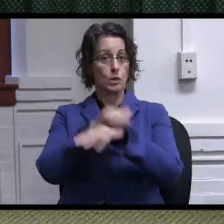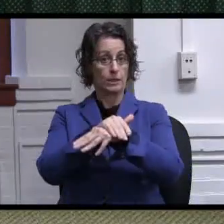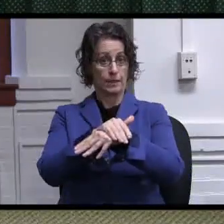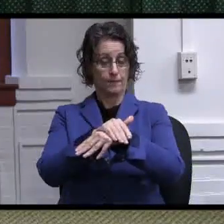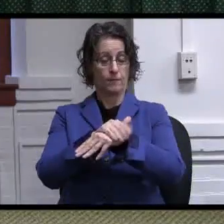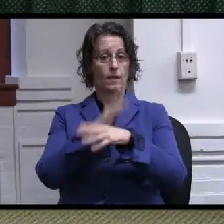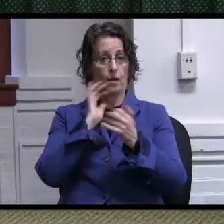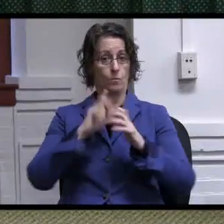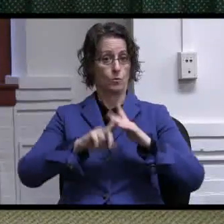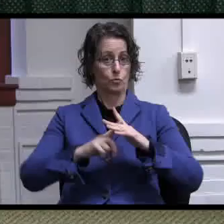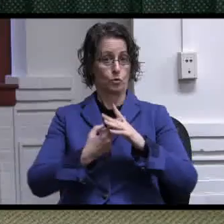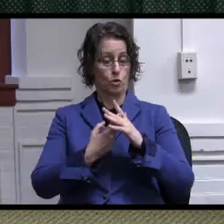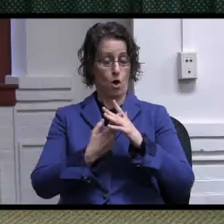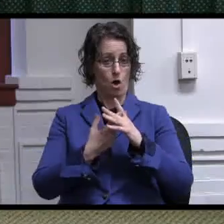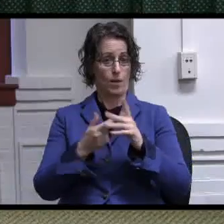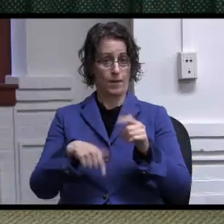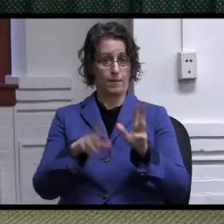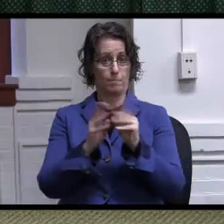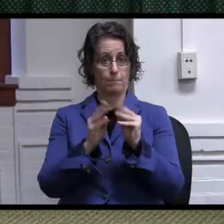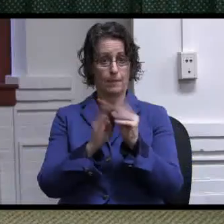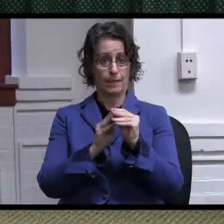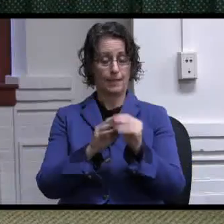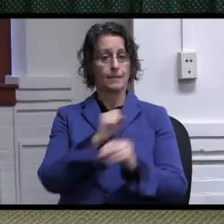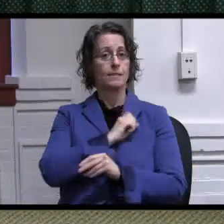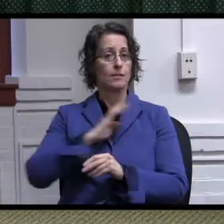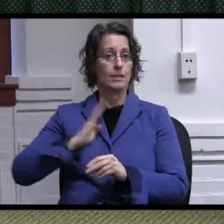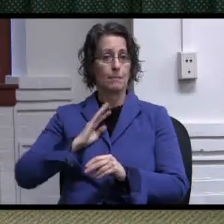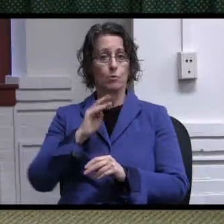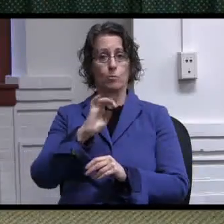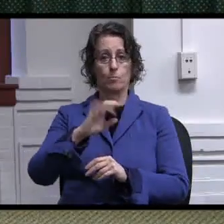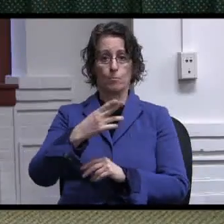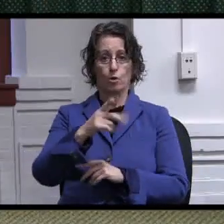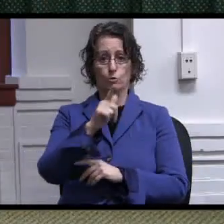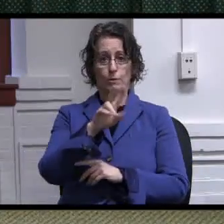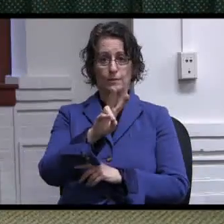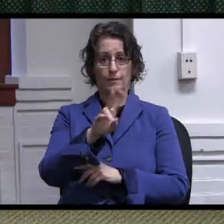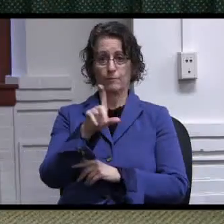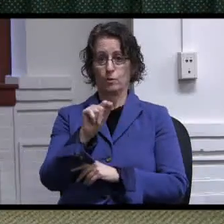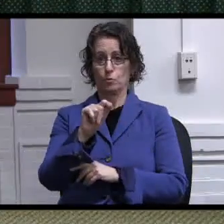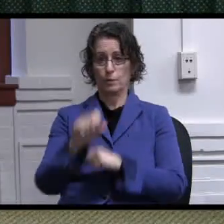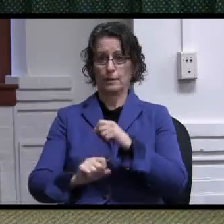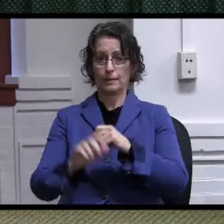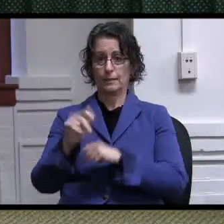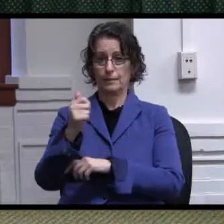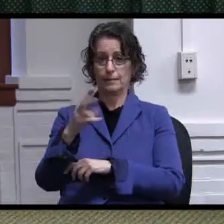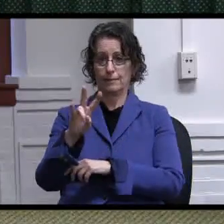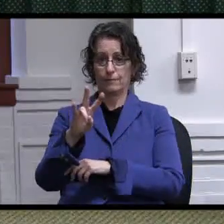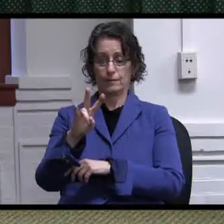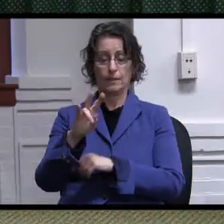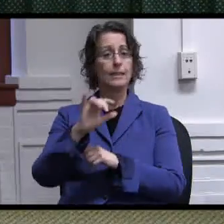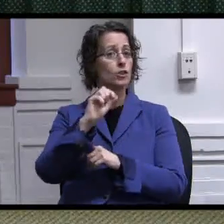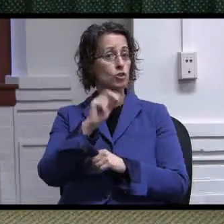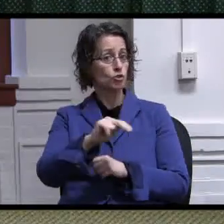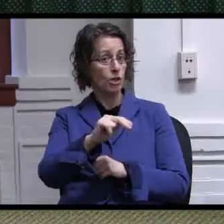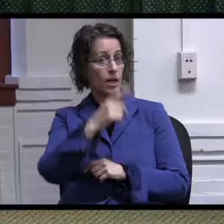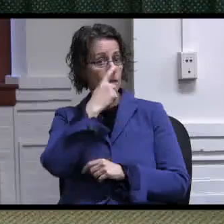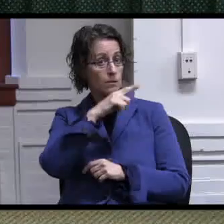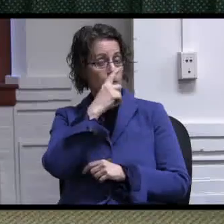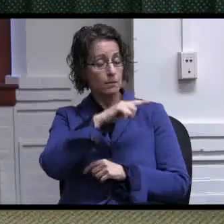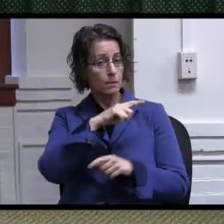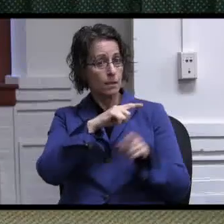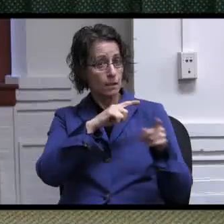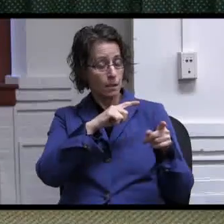to call the Select Board meeting of March 27th, 2017 to order. Jan, can you confirm that the